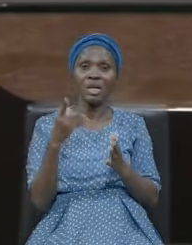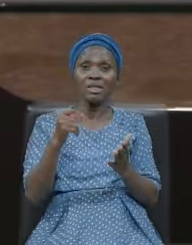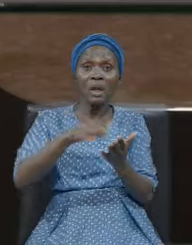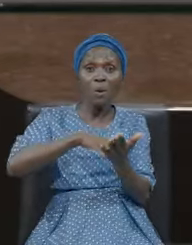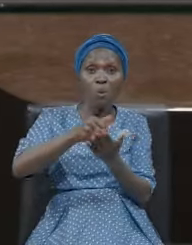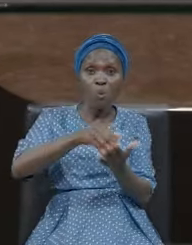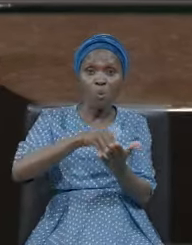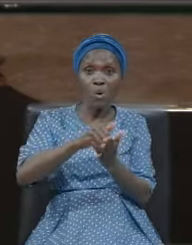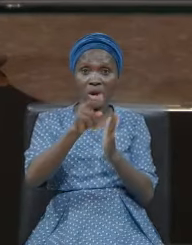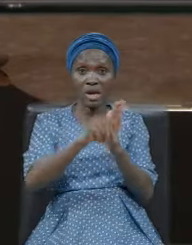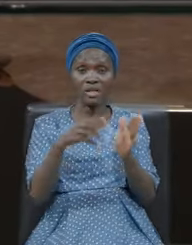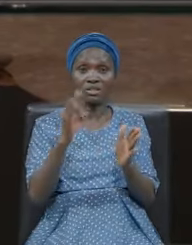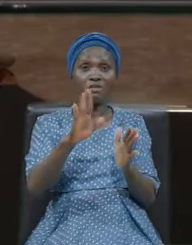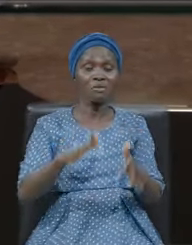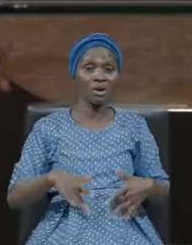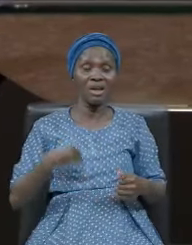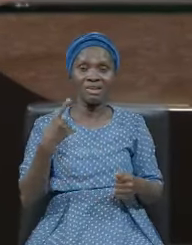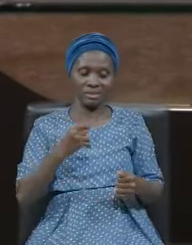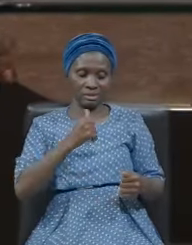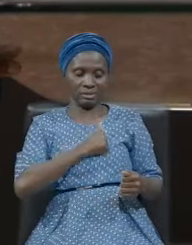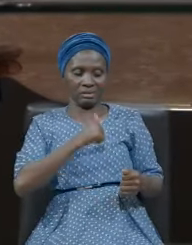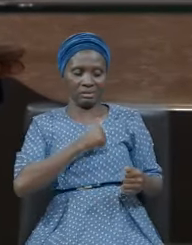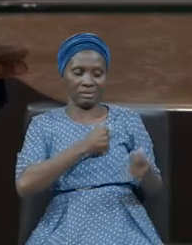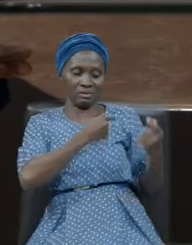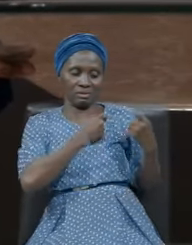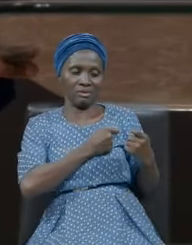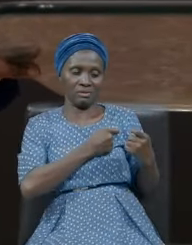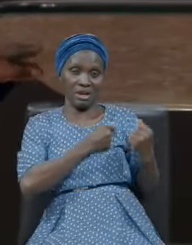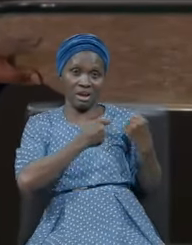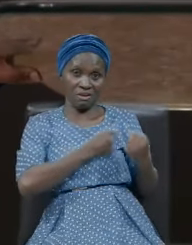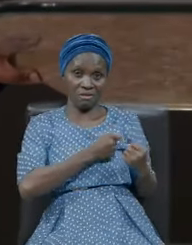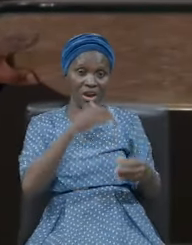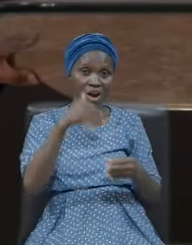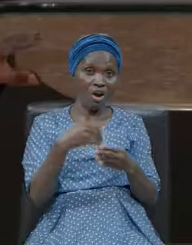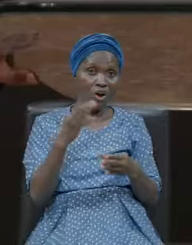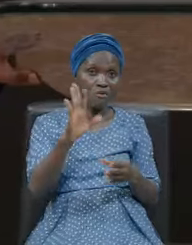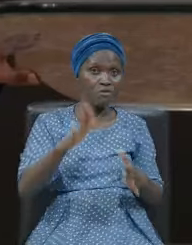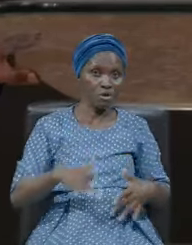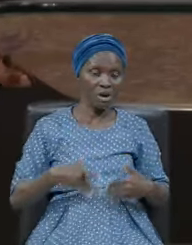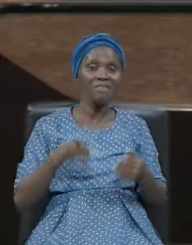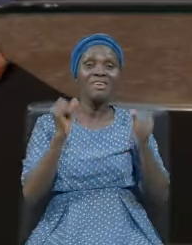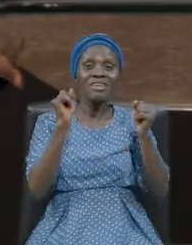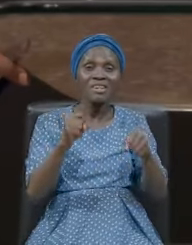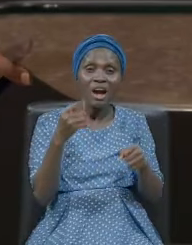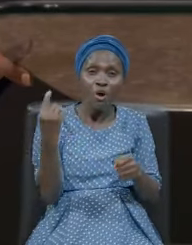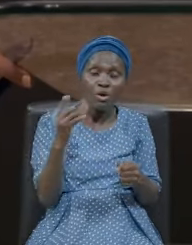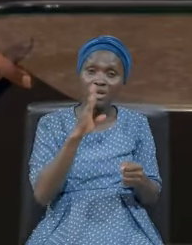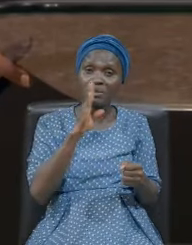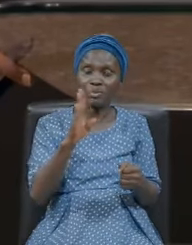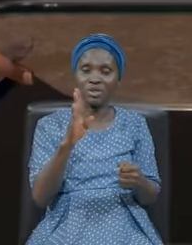the willfulness of your life can only be overcome by grace and